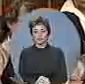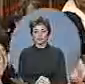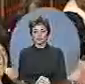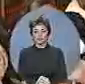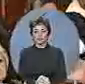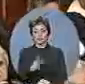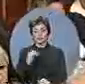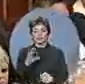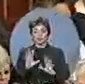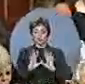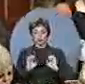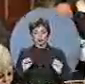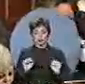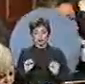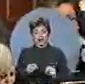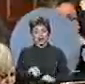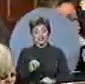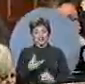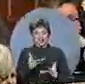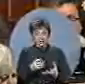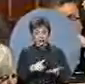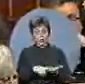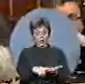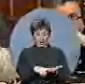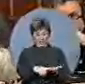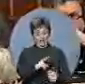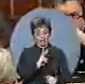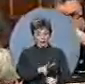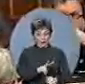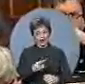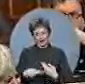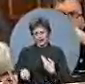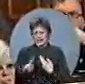Laurier St. Marie. Mr. Speaker,